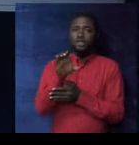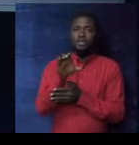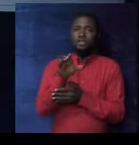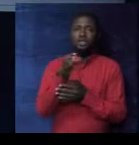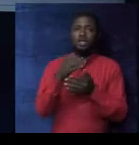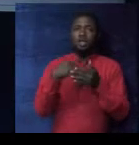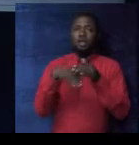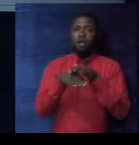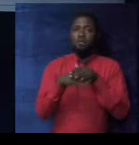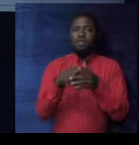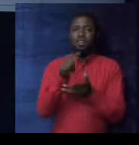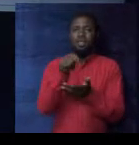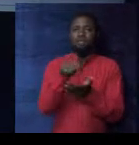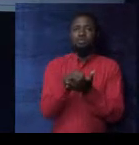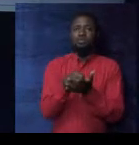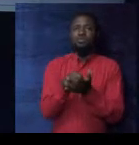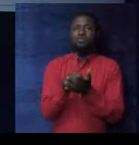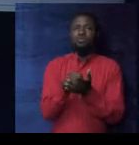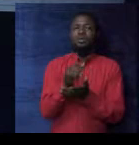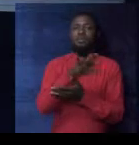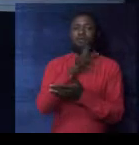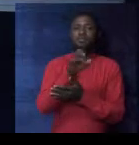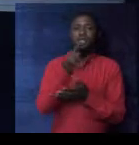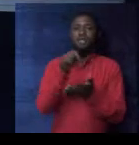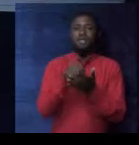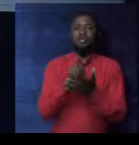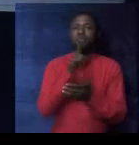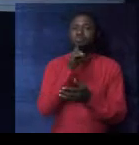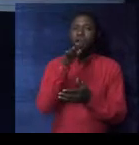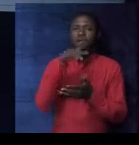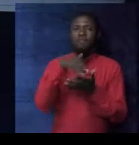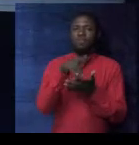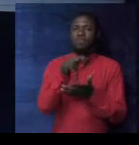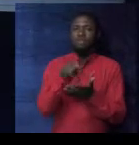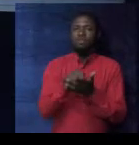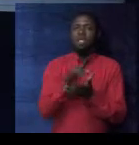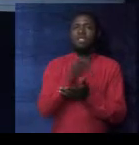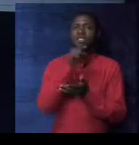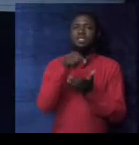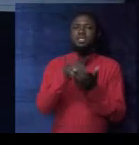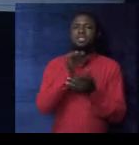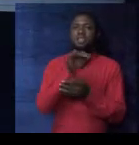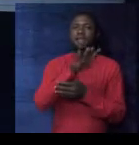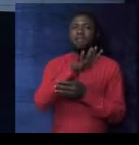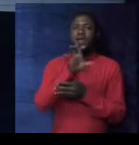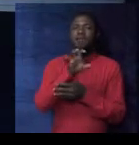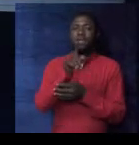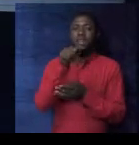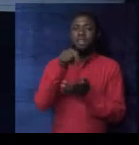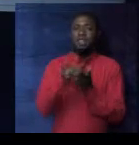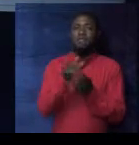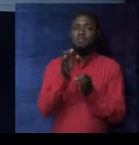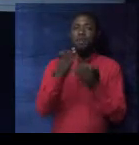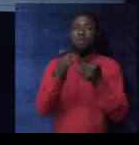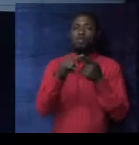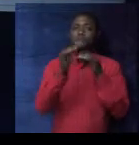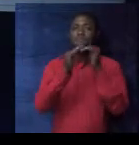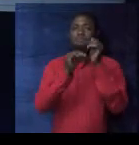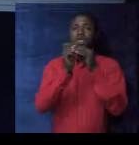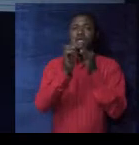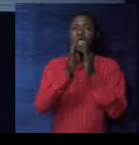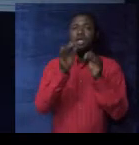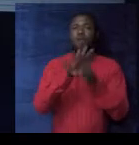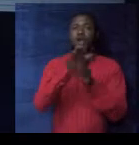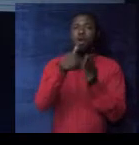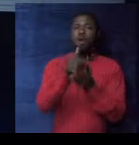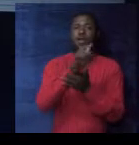you say 500 on the 1,000. So it's 500,000. So it's not 5,000. This is not 5,000. This is 500,000.